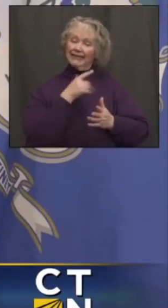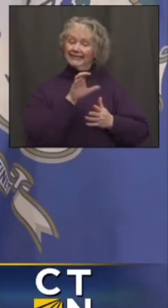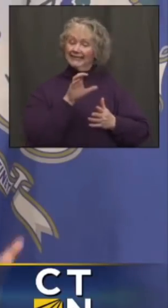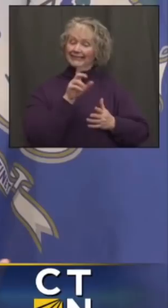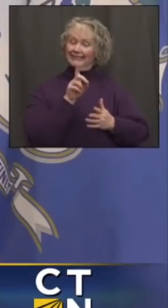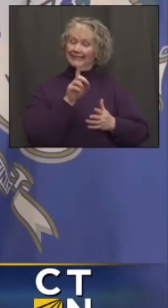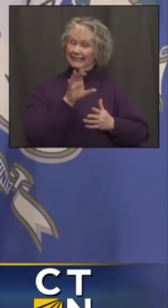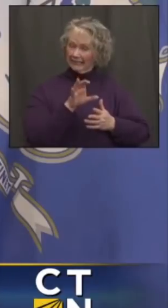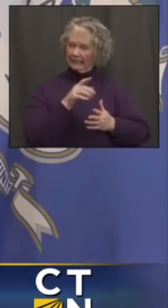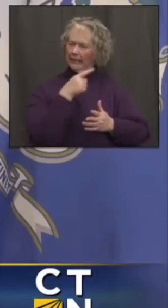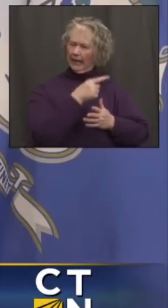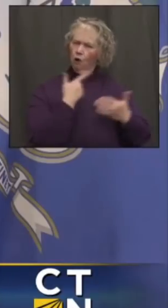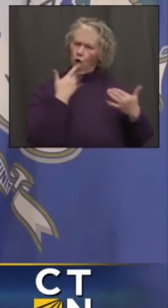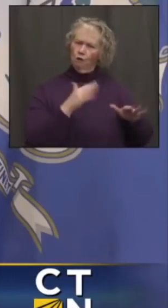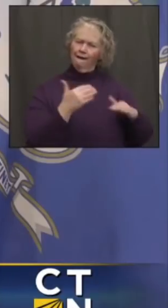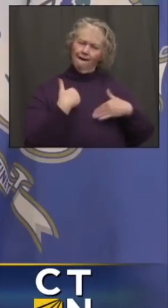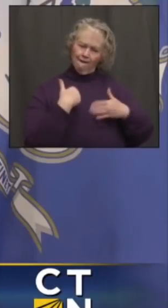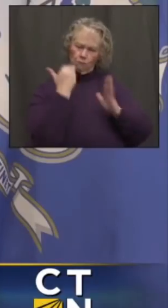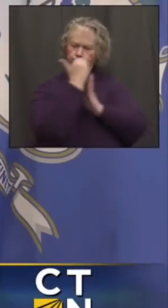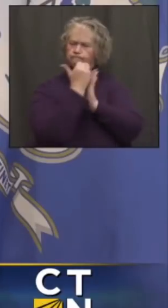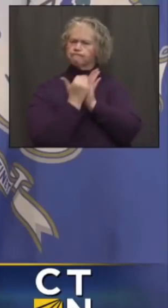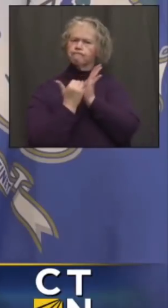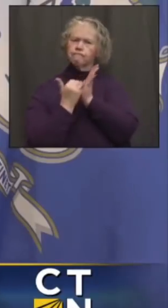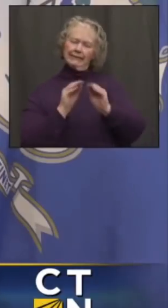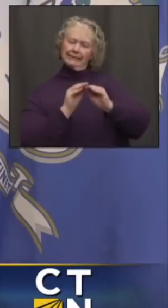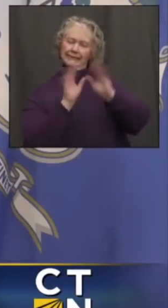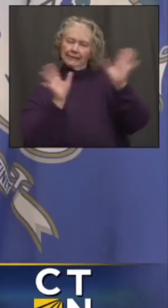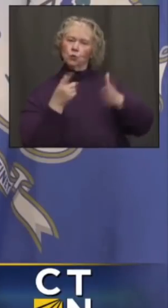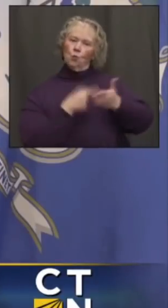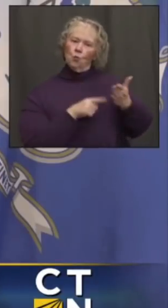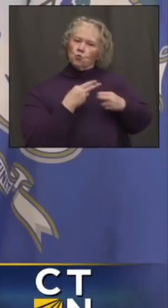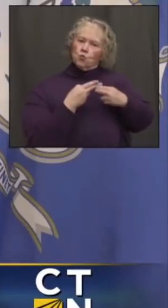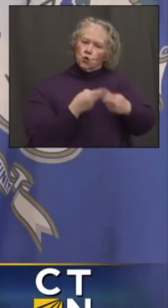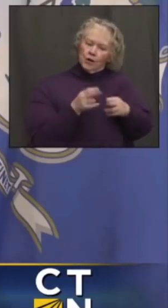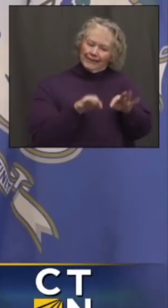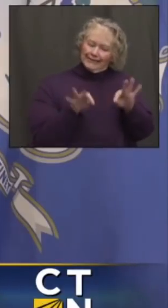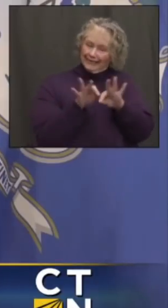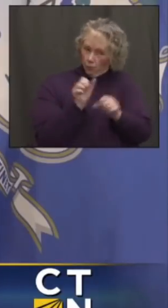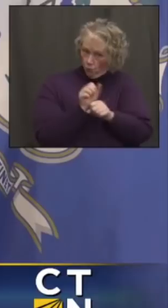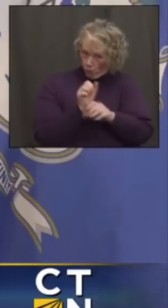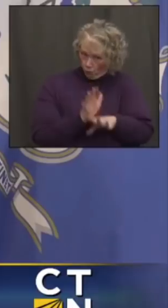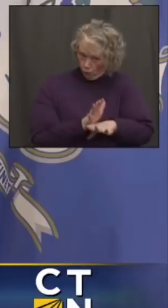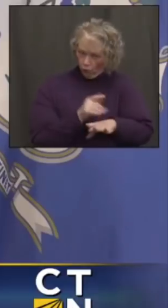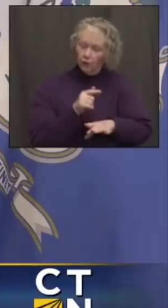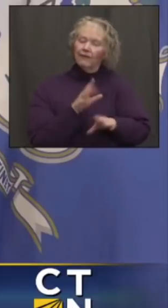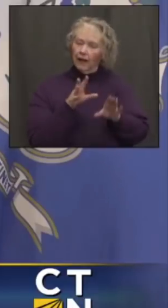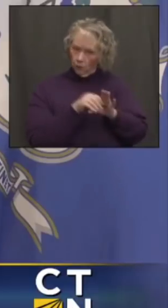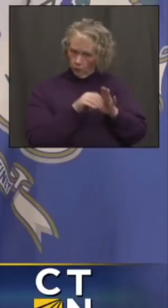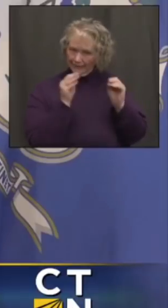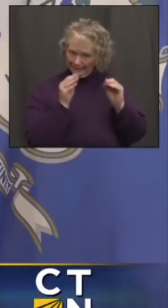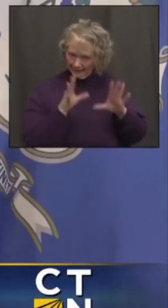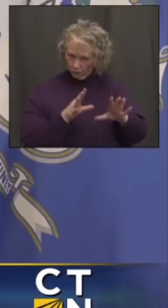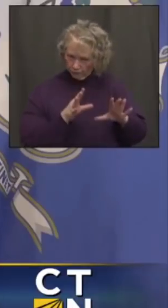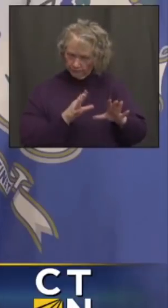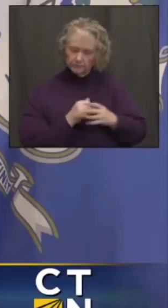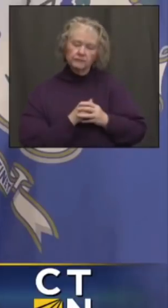like this next phase may require a fair level of detail. So where does that stand? Well, I'll